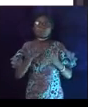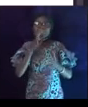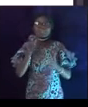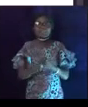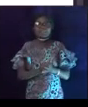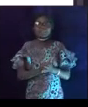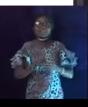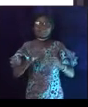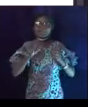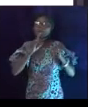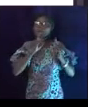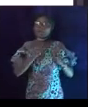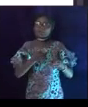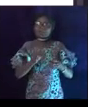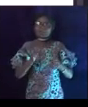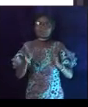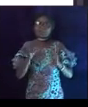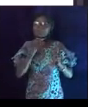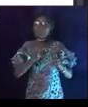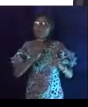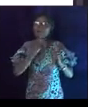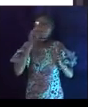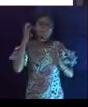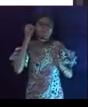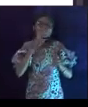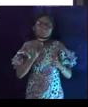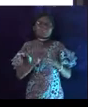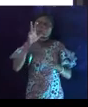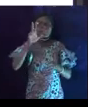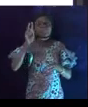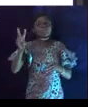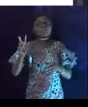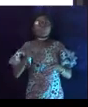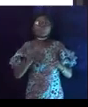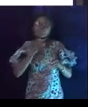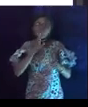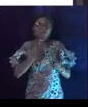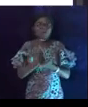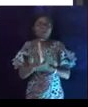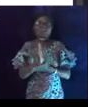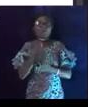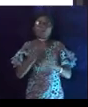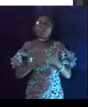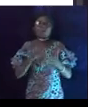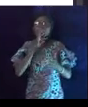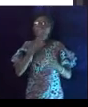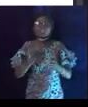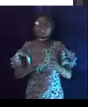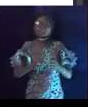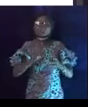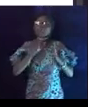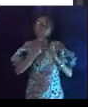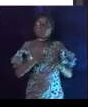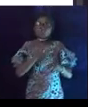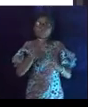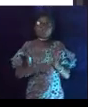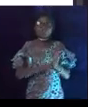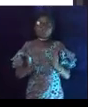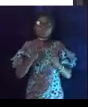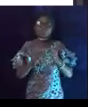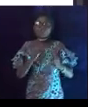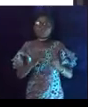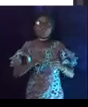unit is 9/5 of the Fahrenheit. But at the end of the day, you must add something, without which your